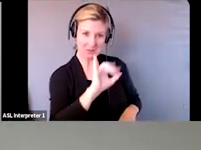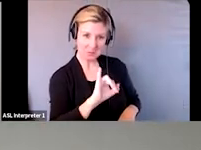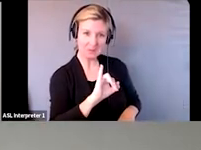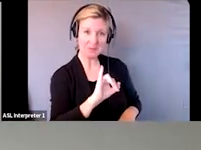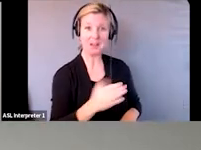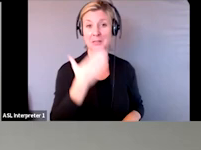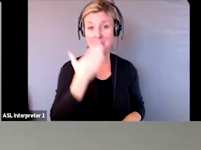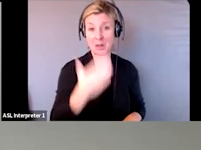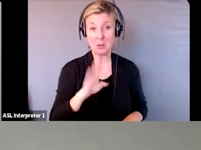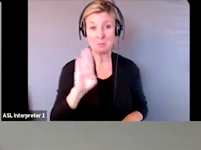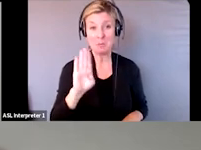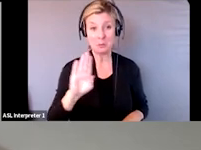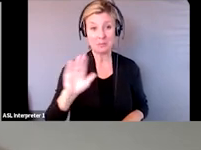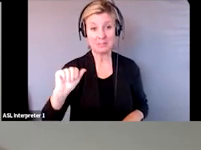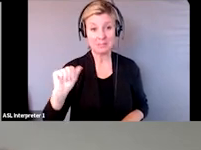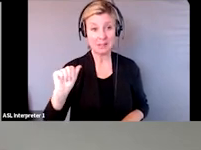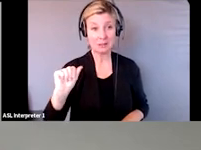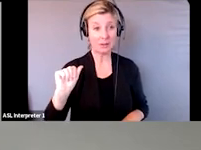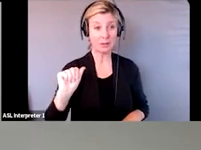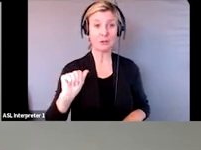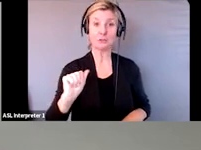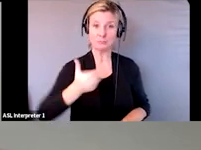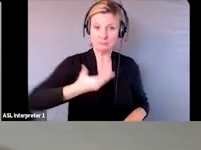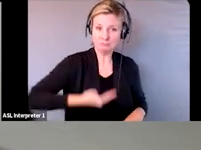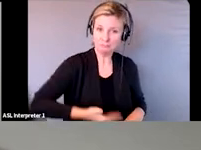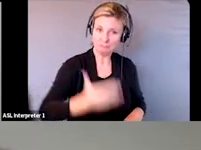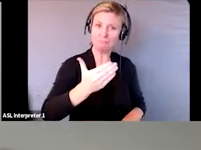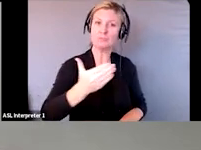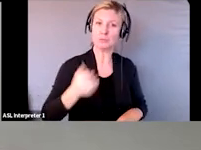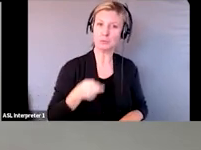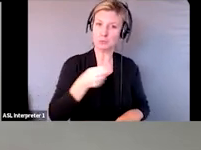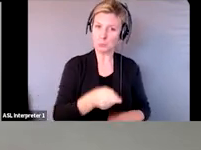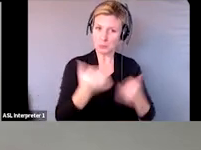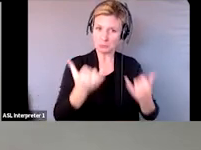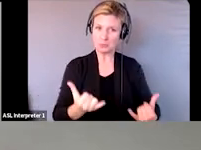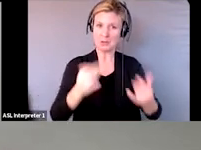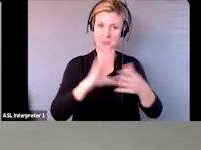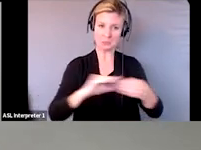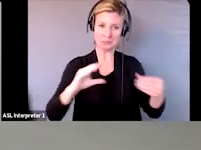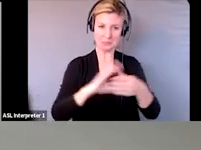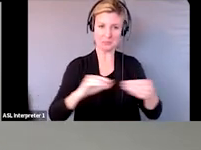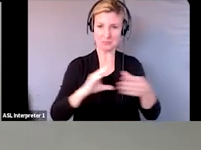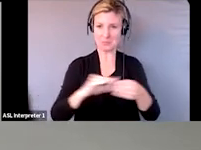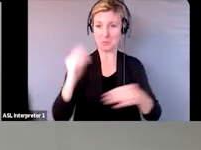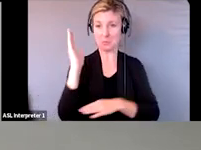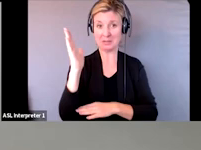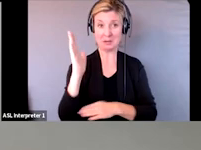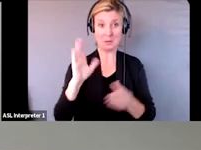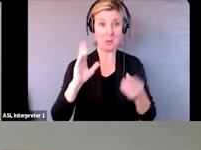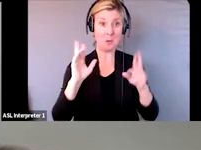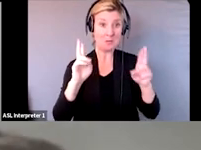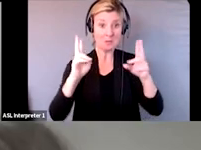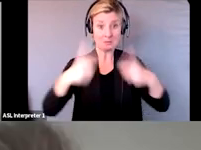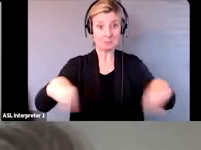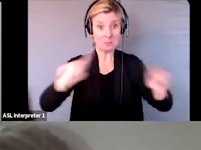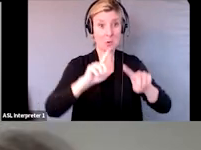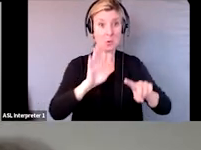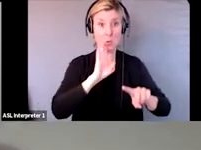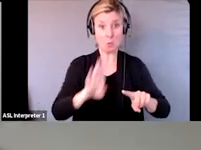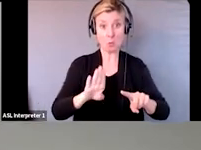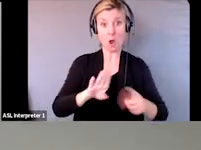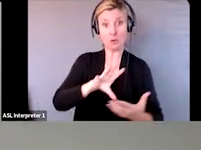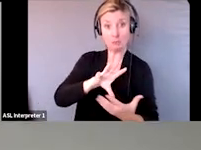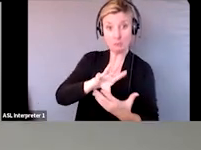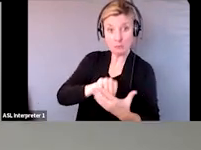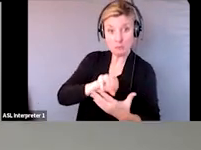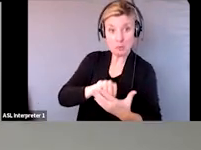thank you to Boundless Accelerator for inviting me to speak with all of you today. I hope you find this informative and helpful, and